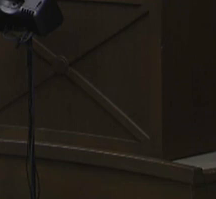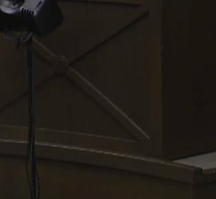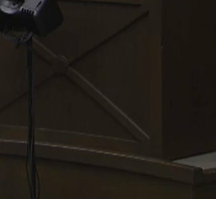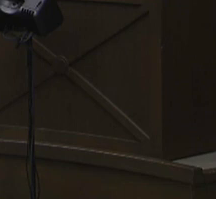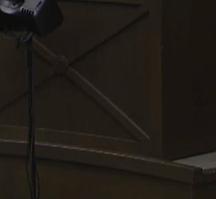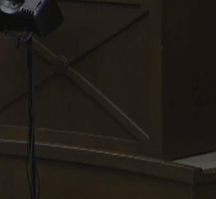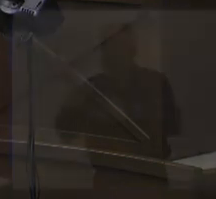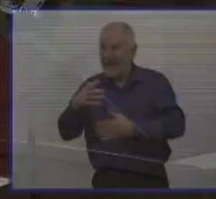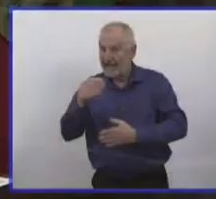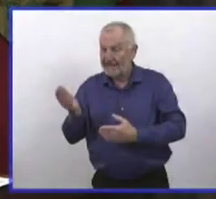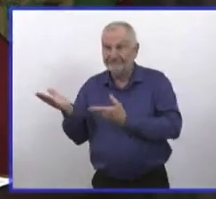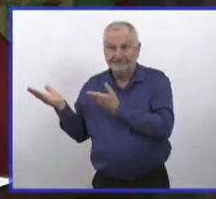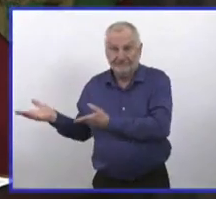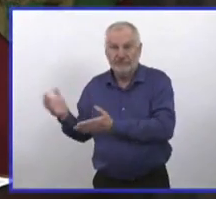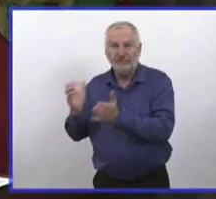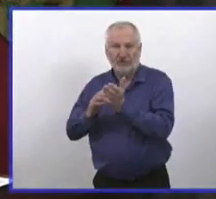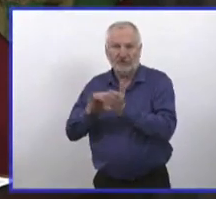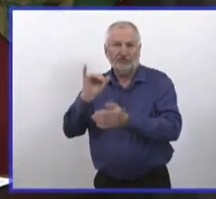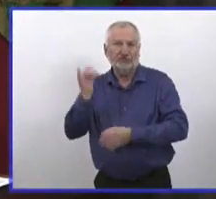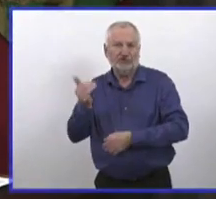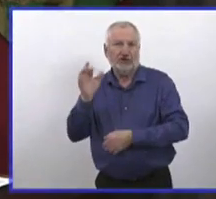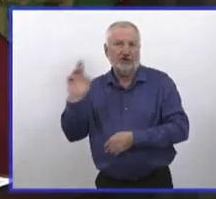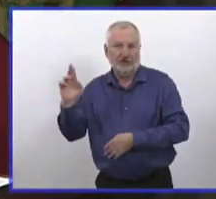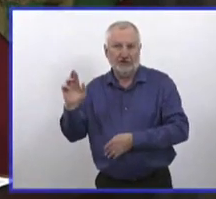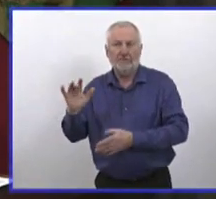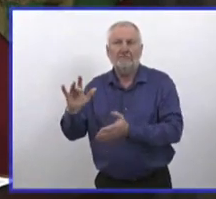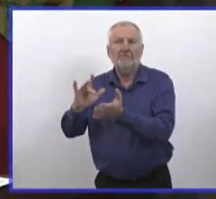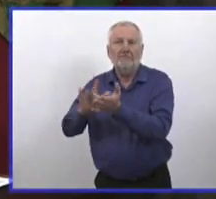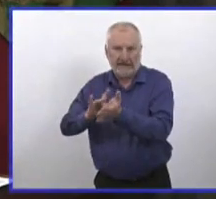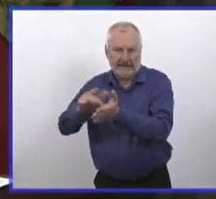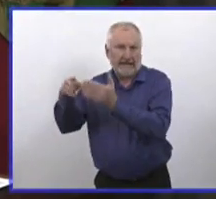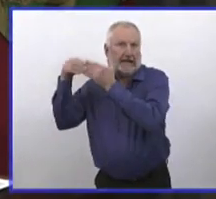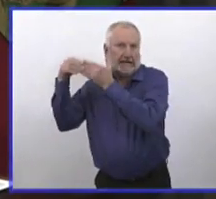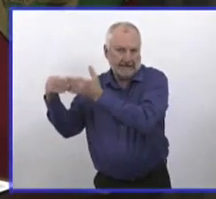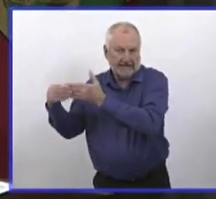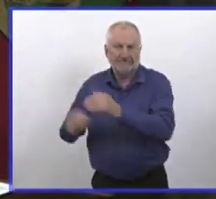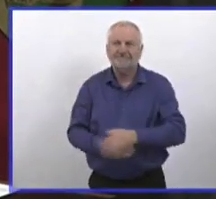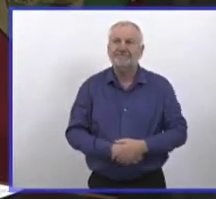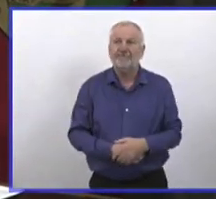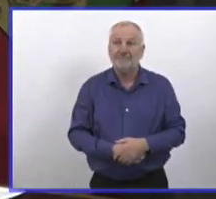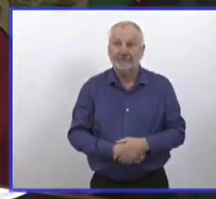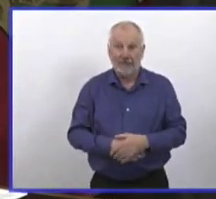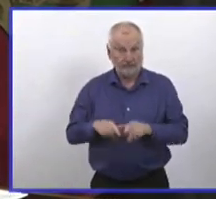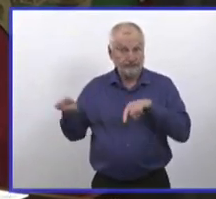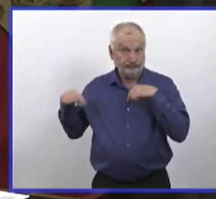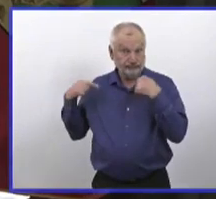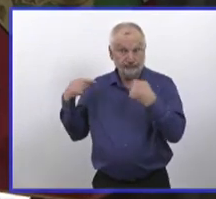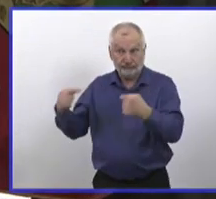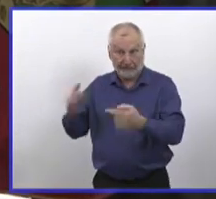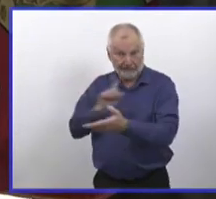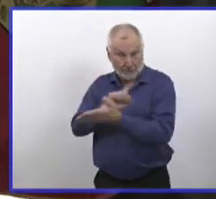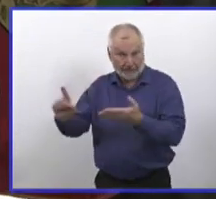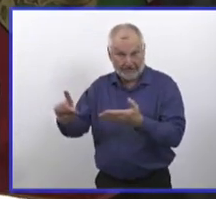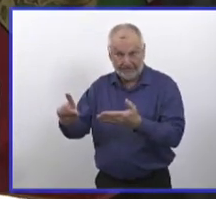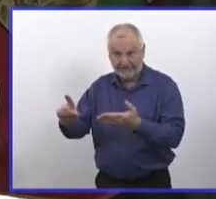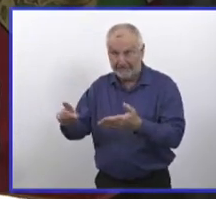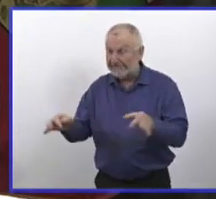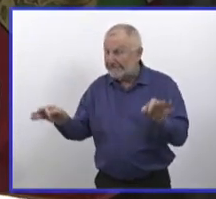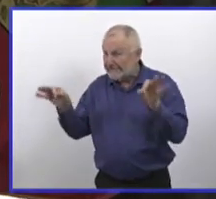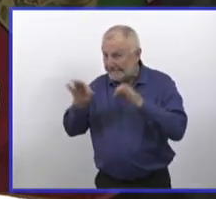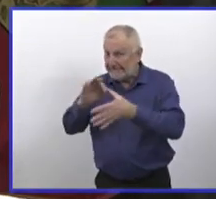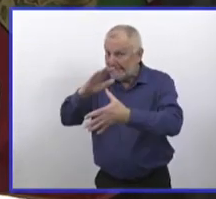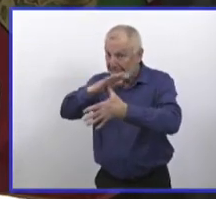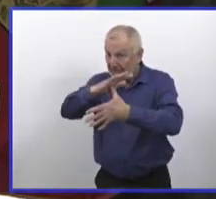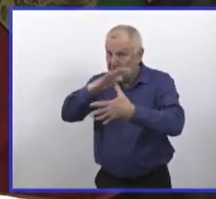Lead. There have been a number of really important milestones this week and some new initiatives that will